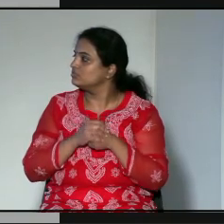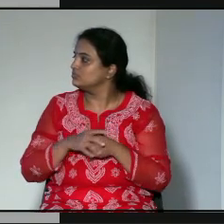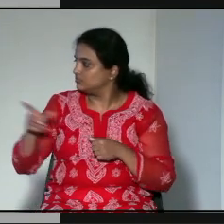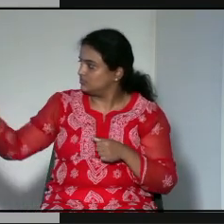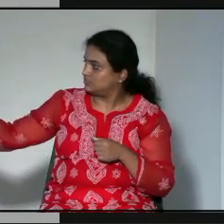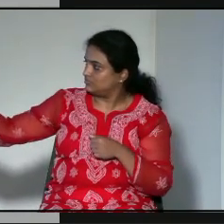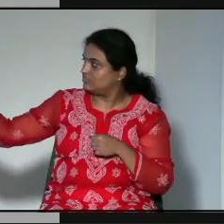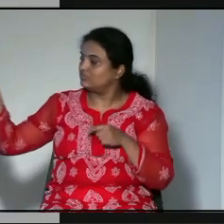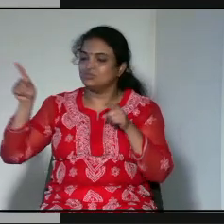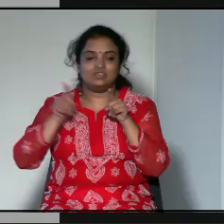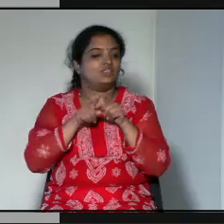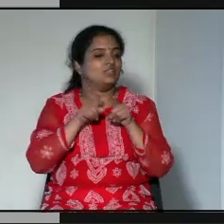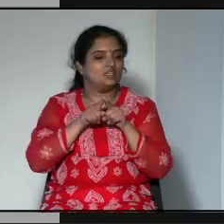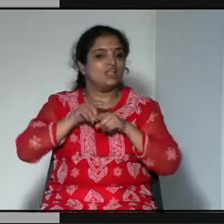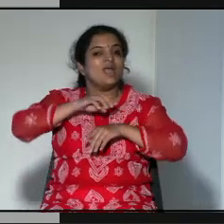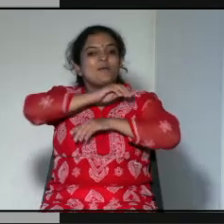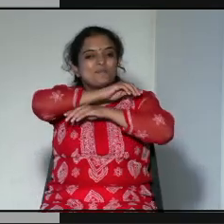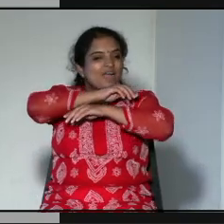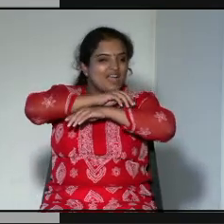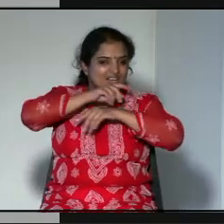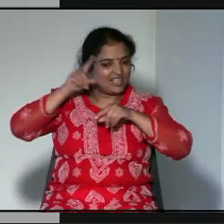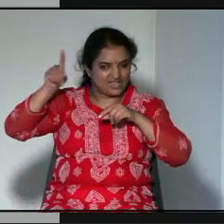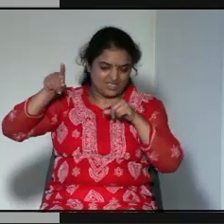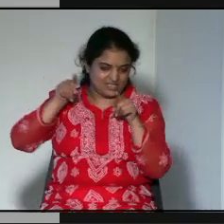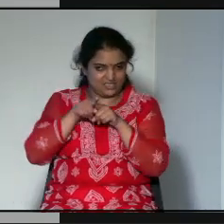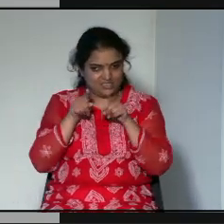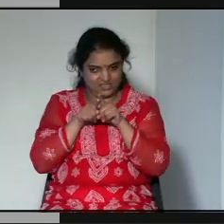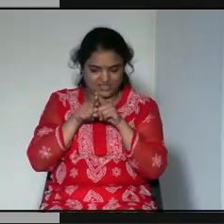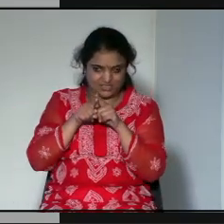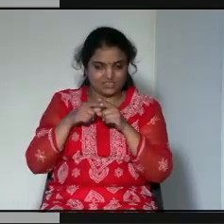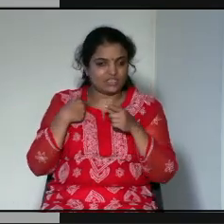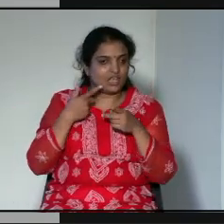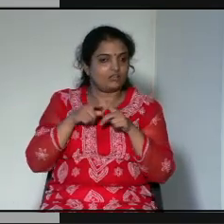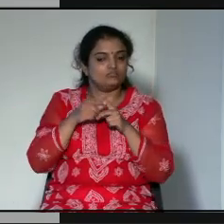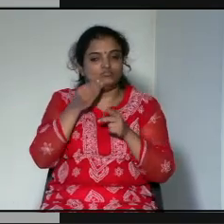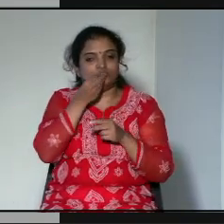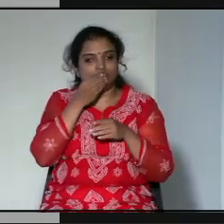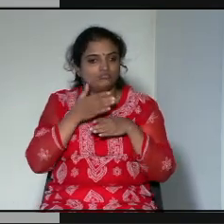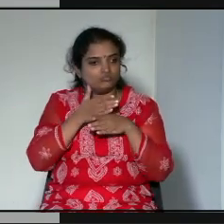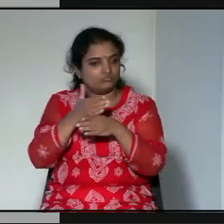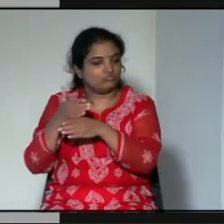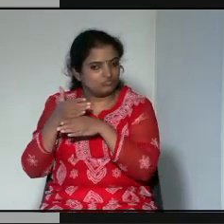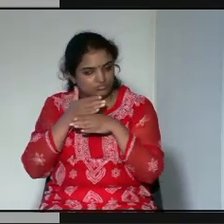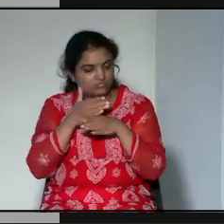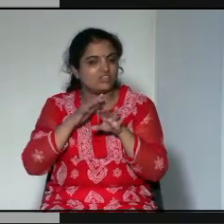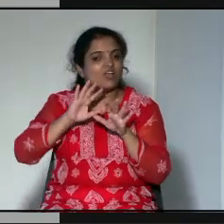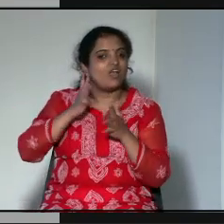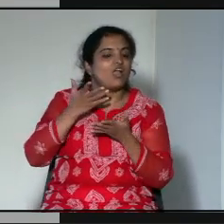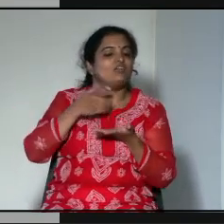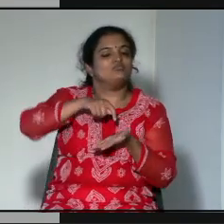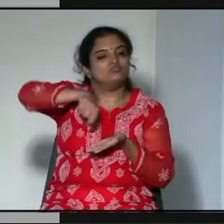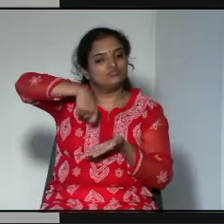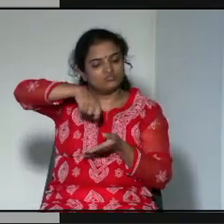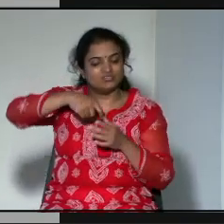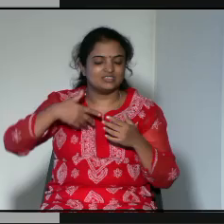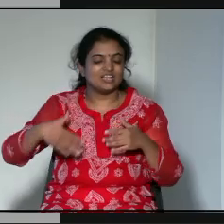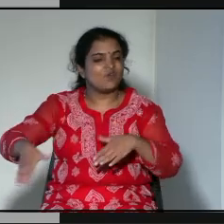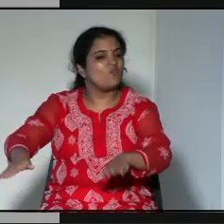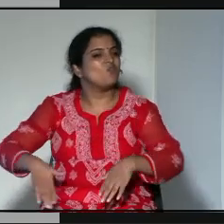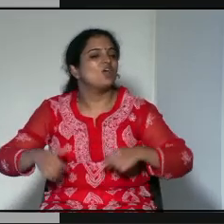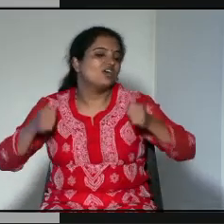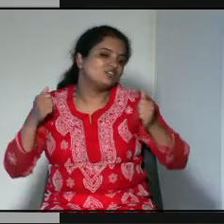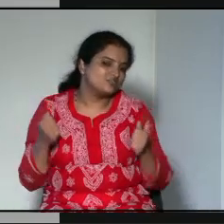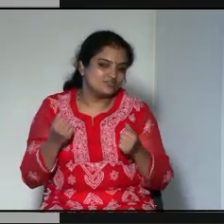Yeah, we see this, the shared meals, Nirmal Sengupta, Meera Mukherjee, all sitting on the floor, and they're all eating